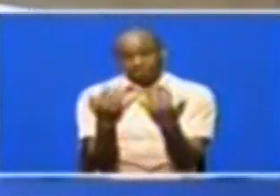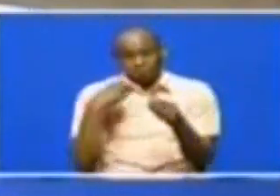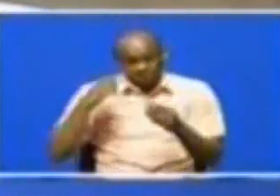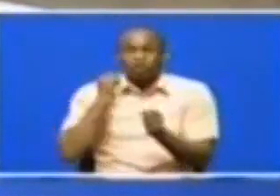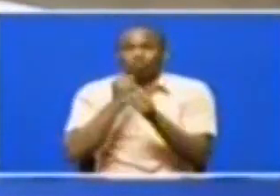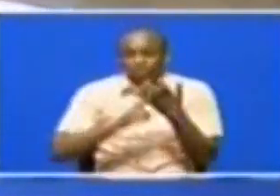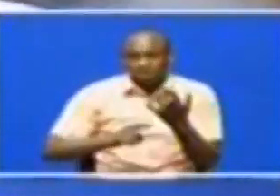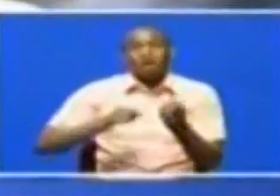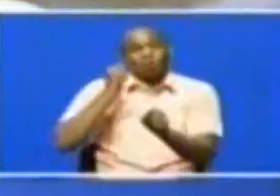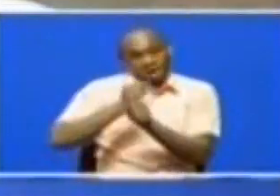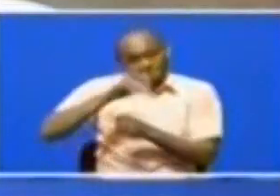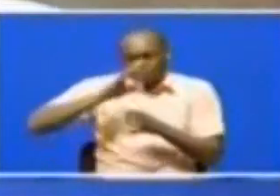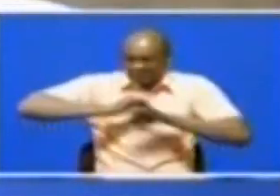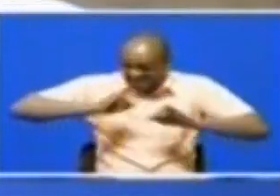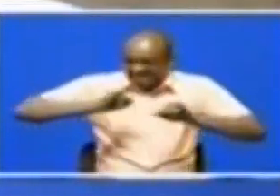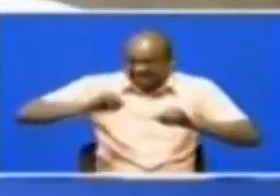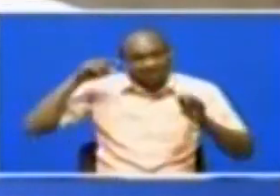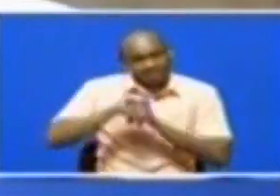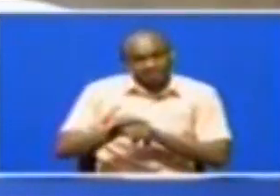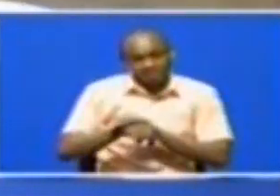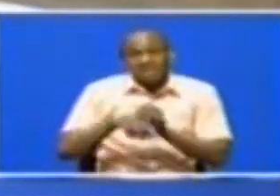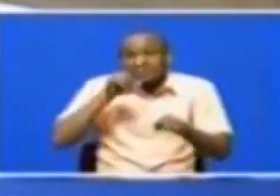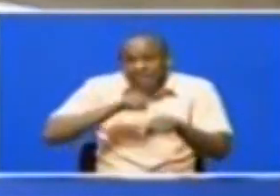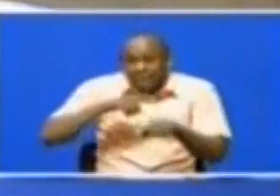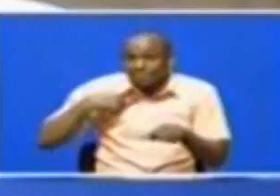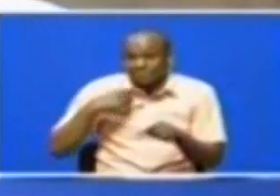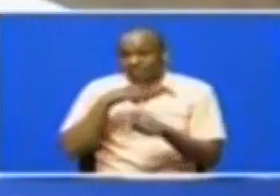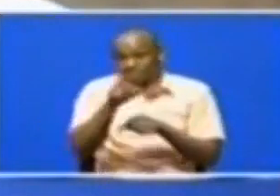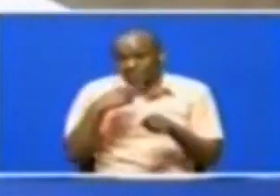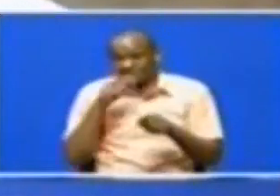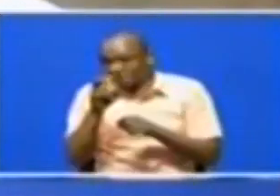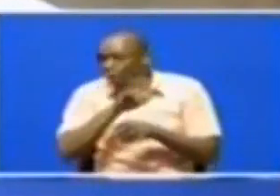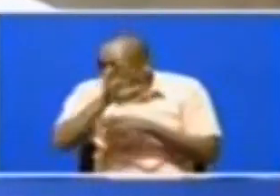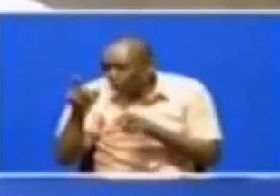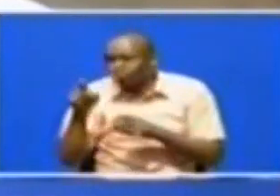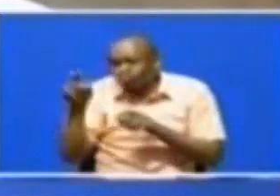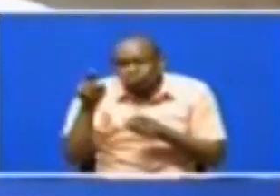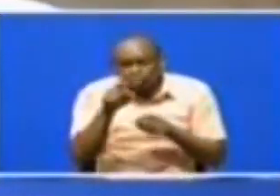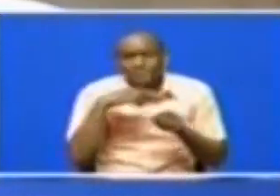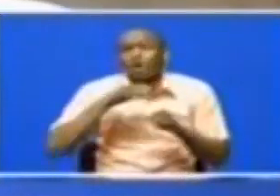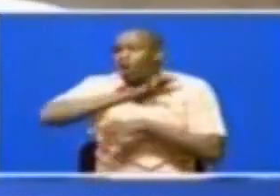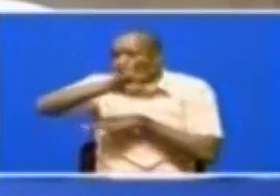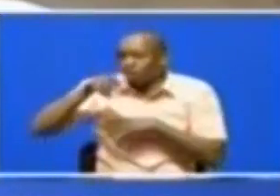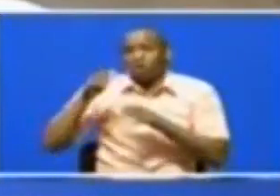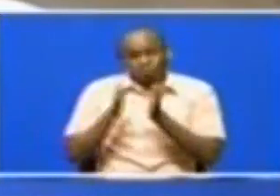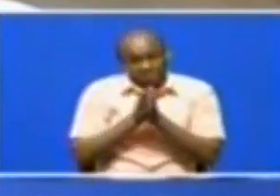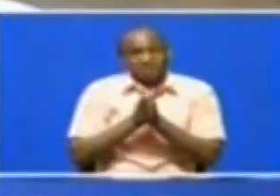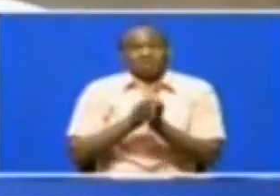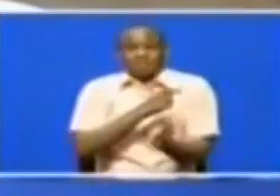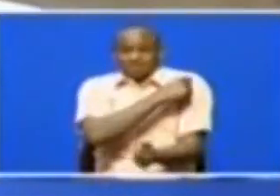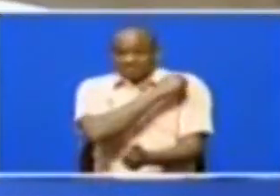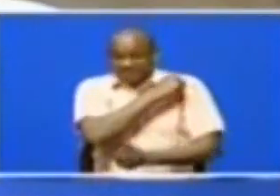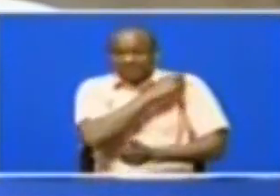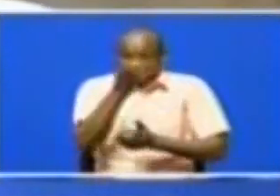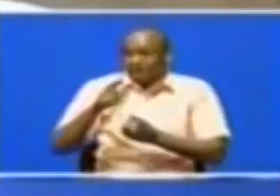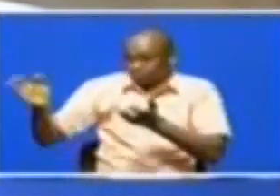do more work, thorough cleaning. Now, as I made sure I'd removed all girls from the dorms with the help of our prefects in